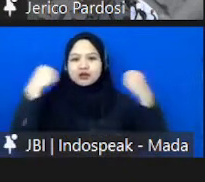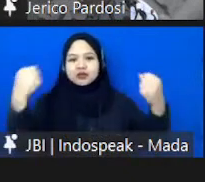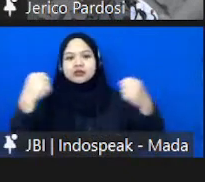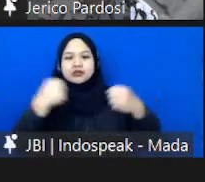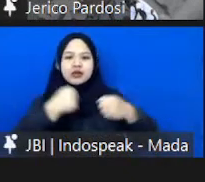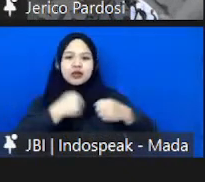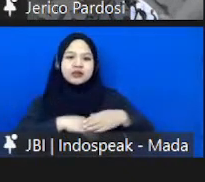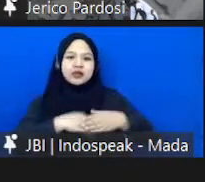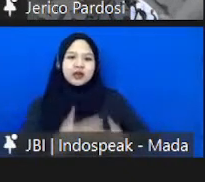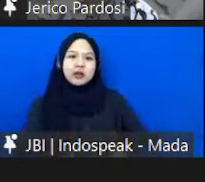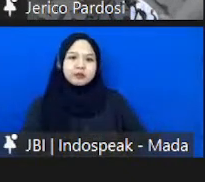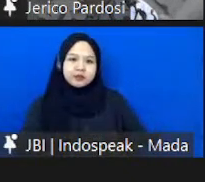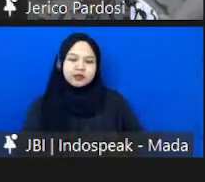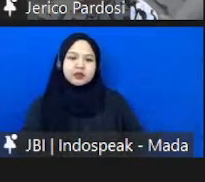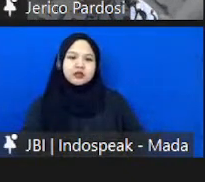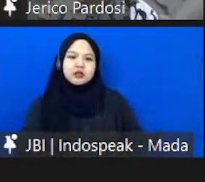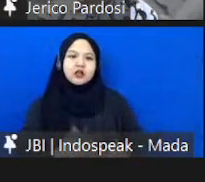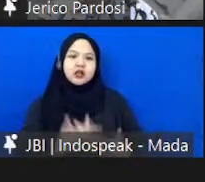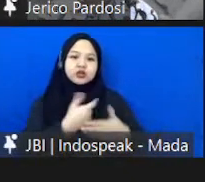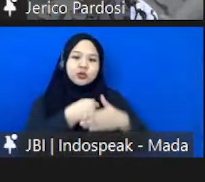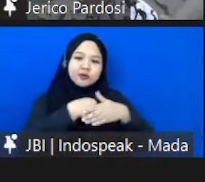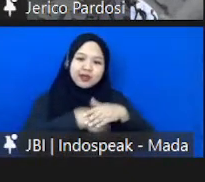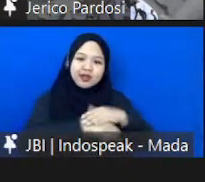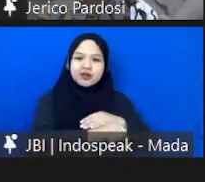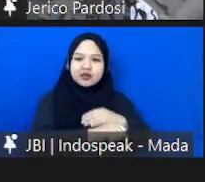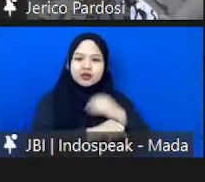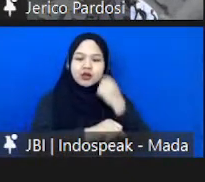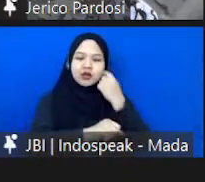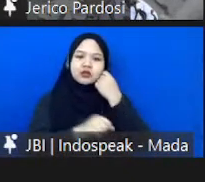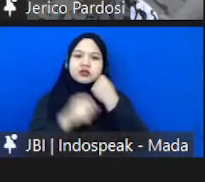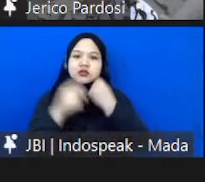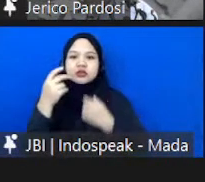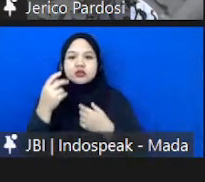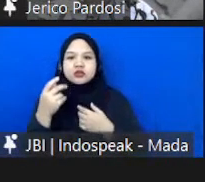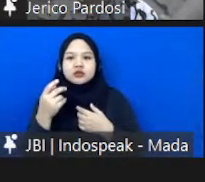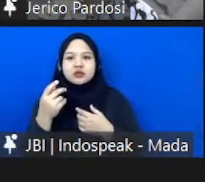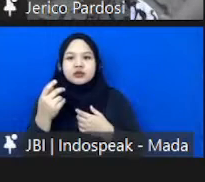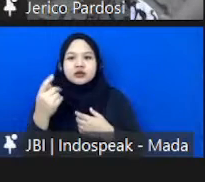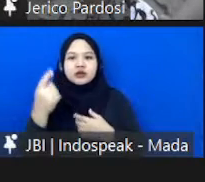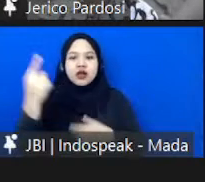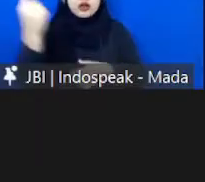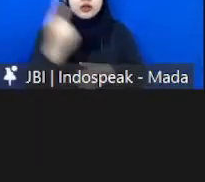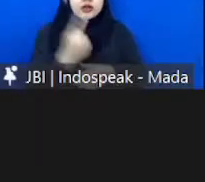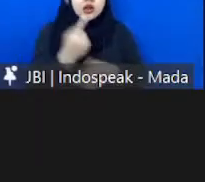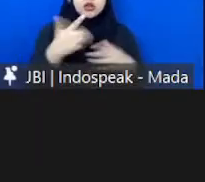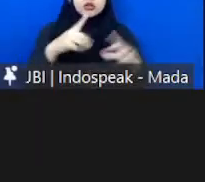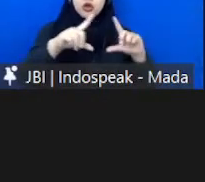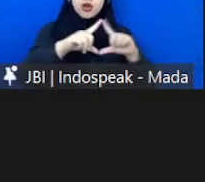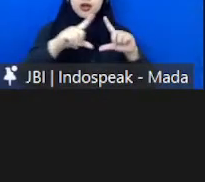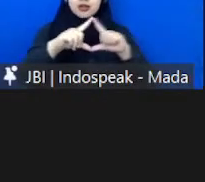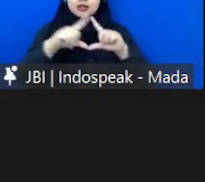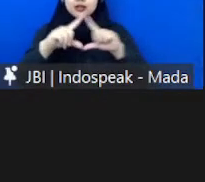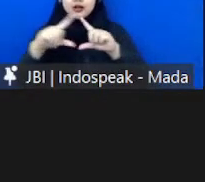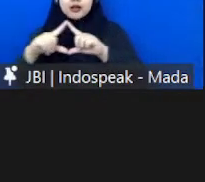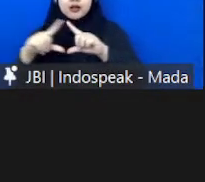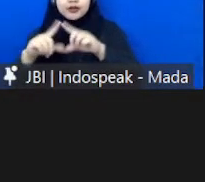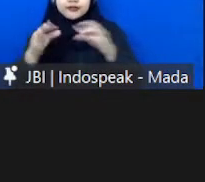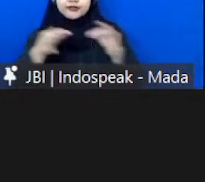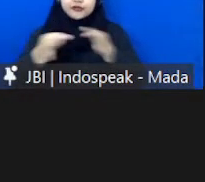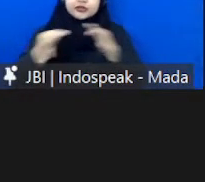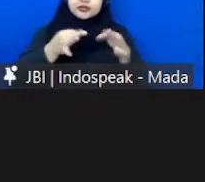the care by looking at the skilled birth attendants and also the utilization of health